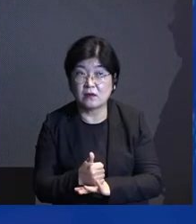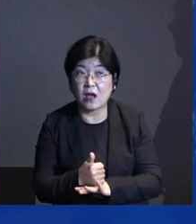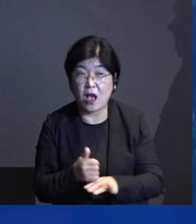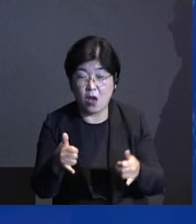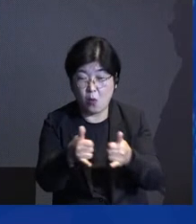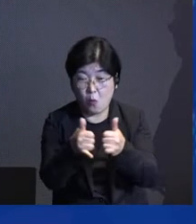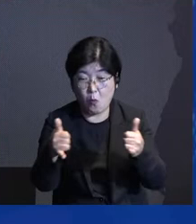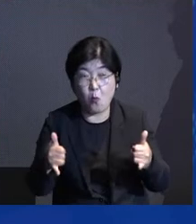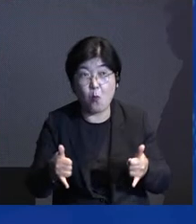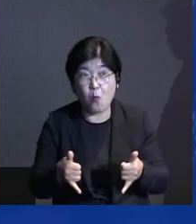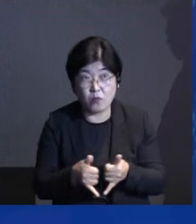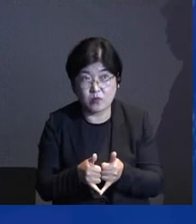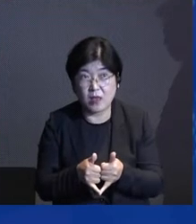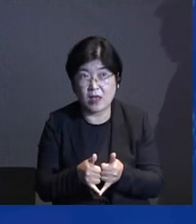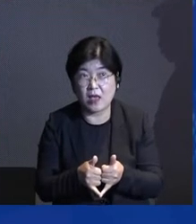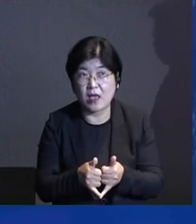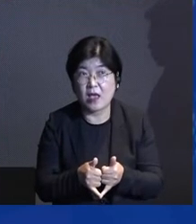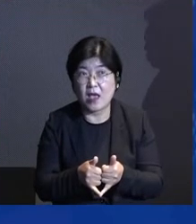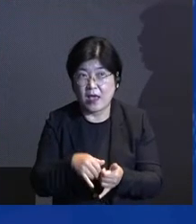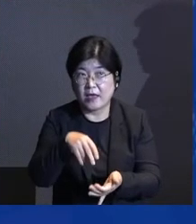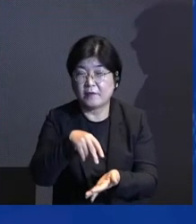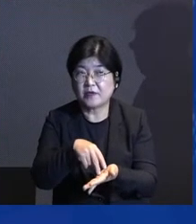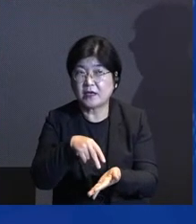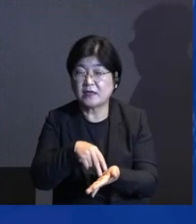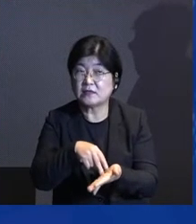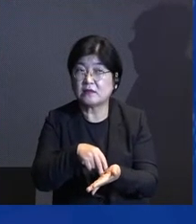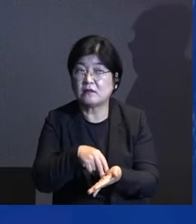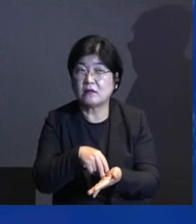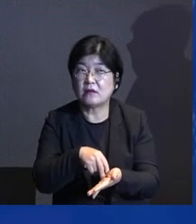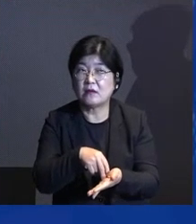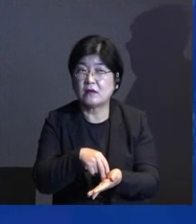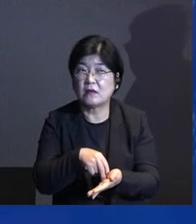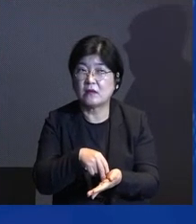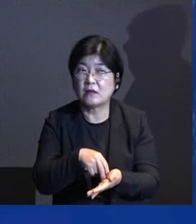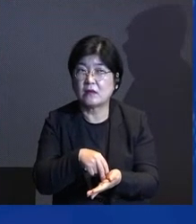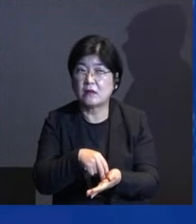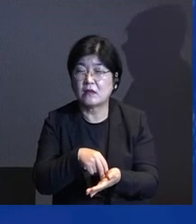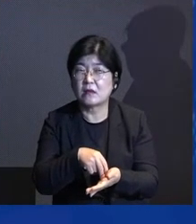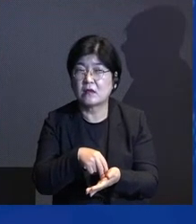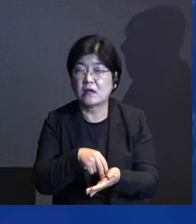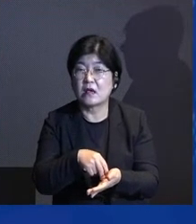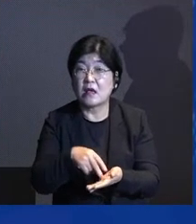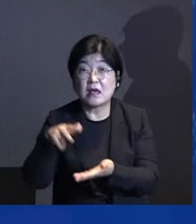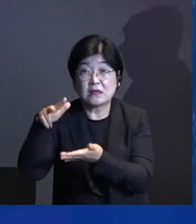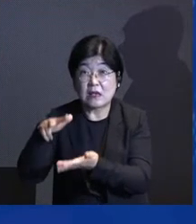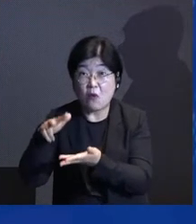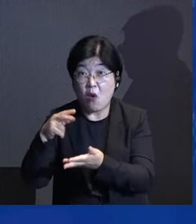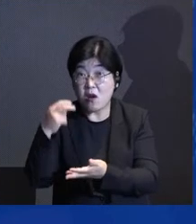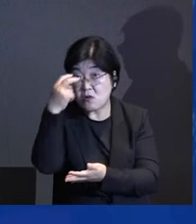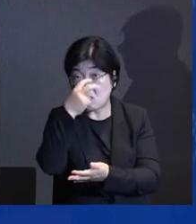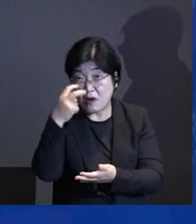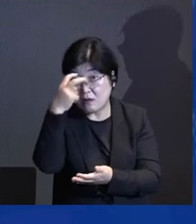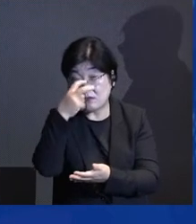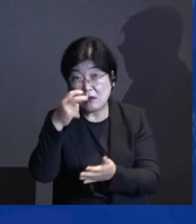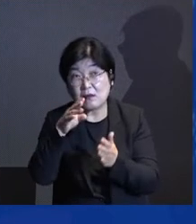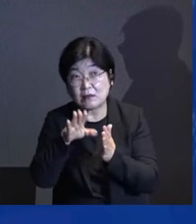continuous implementation of such model. So these are the